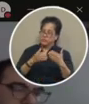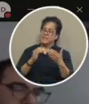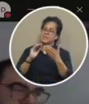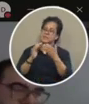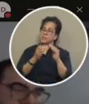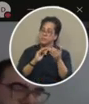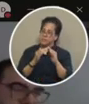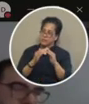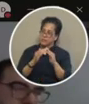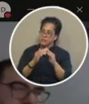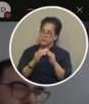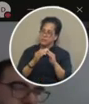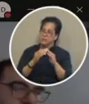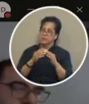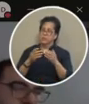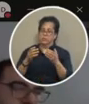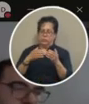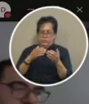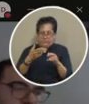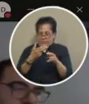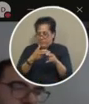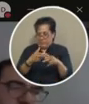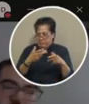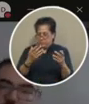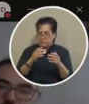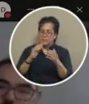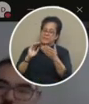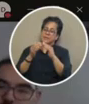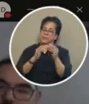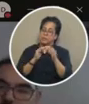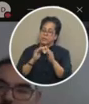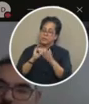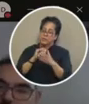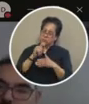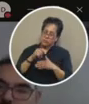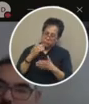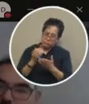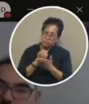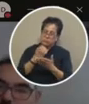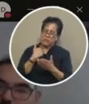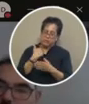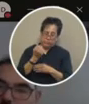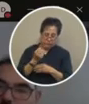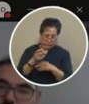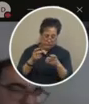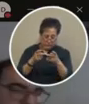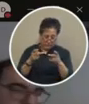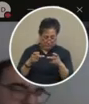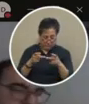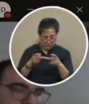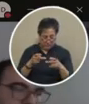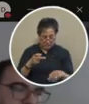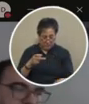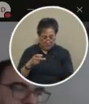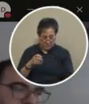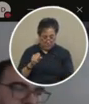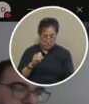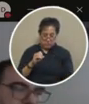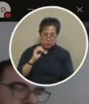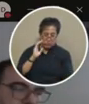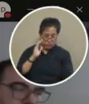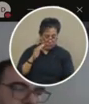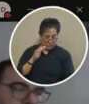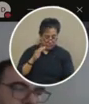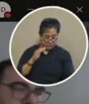community, whatever the name is, this is a community that deserves these facilities, right? And so I think that we're really getting into the